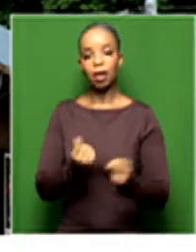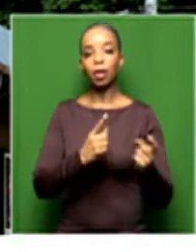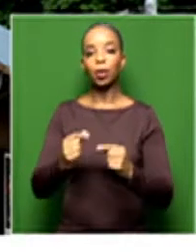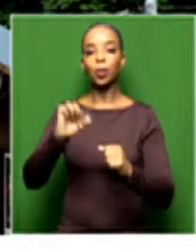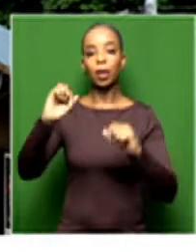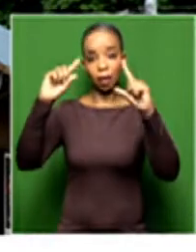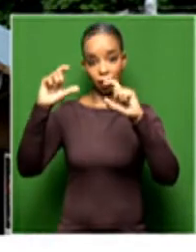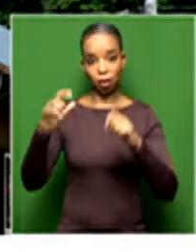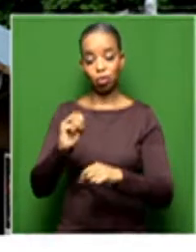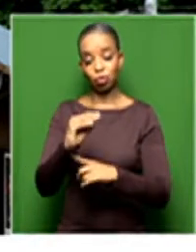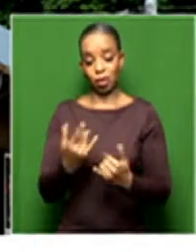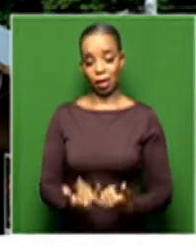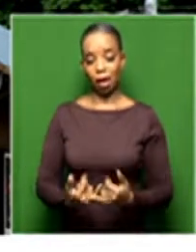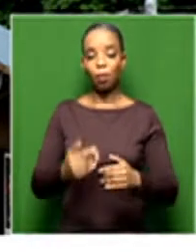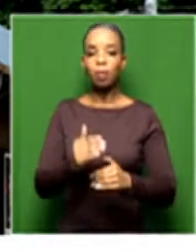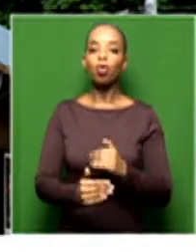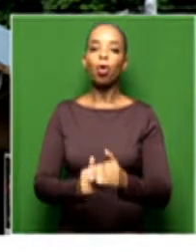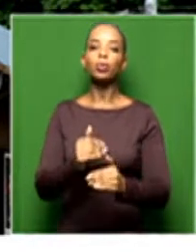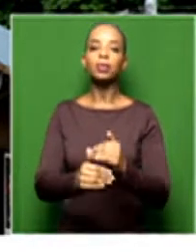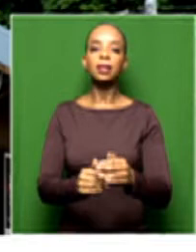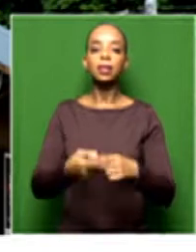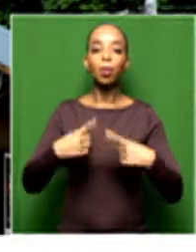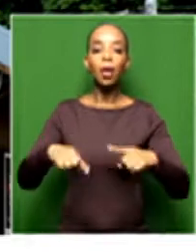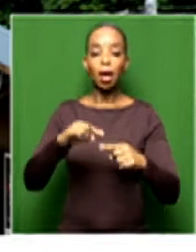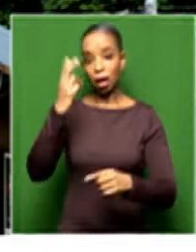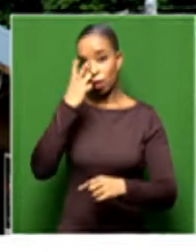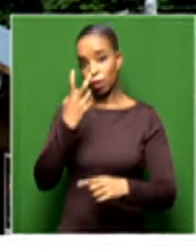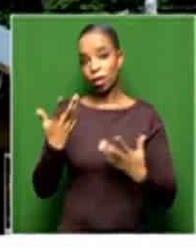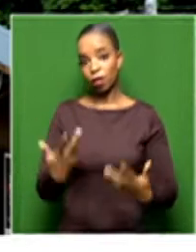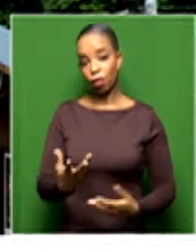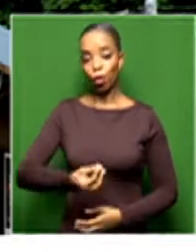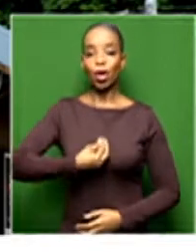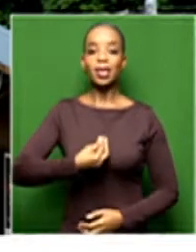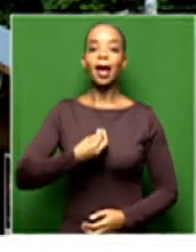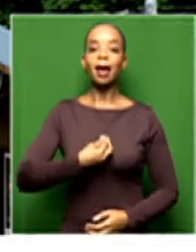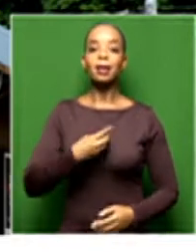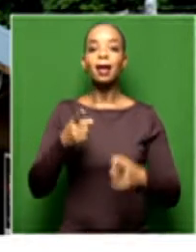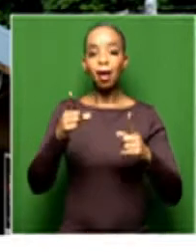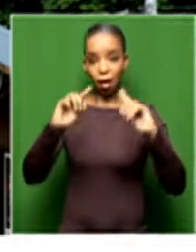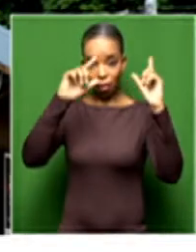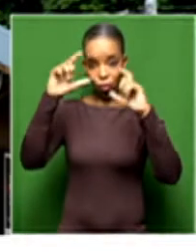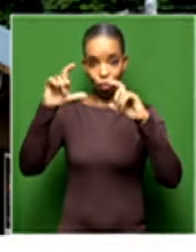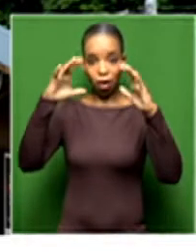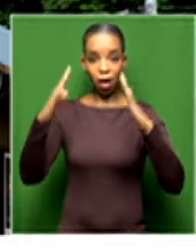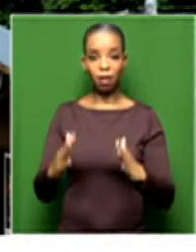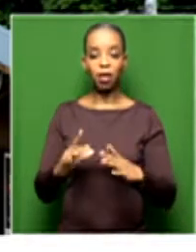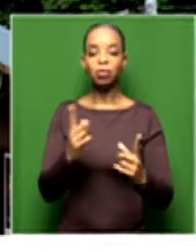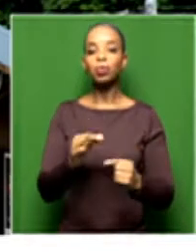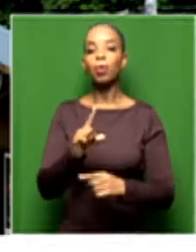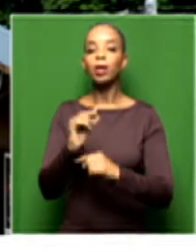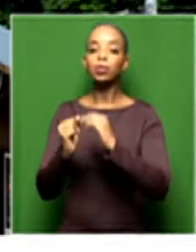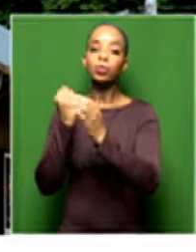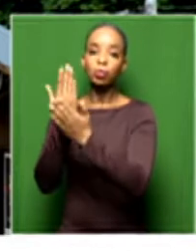through a process where we look for young photographers to apply and propose a project which